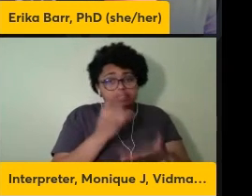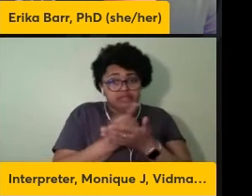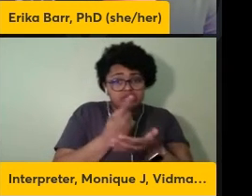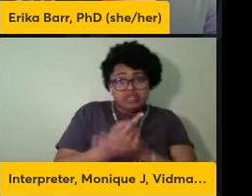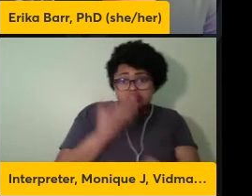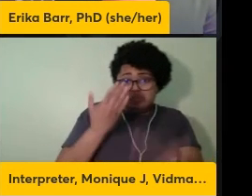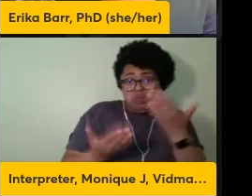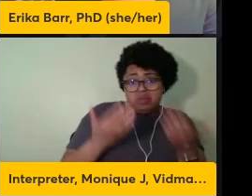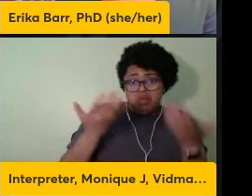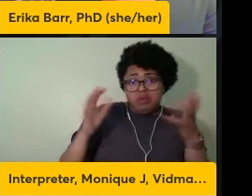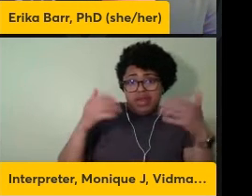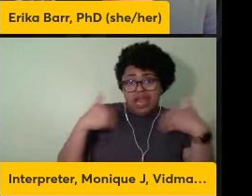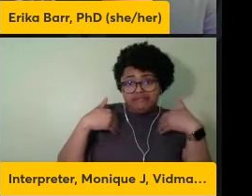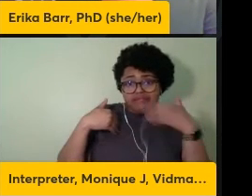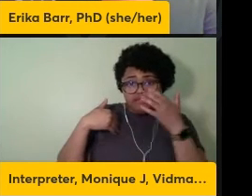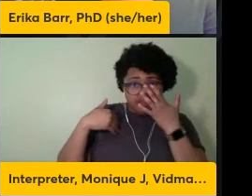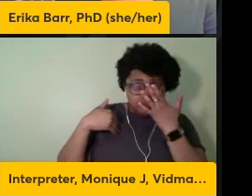have